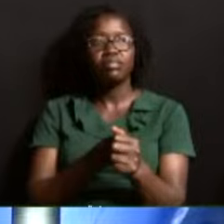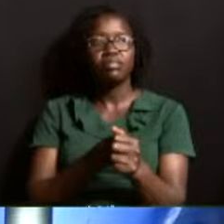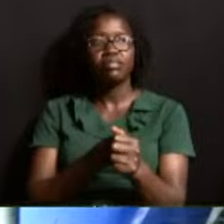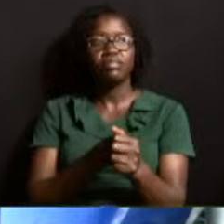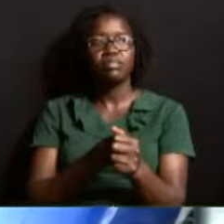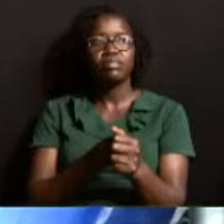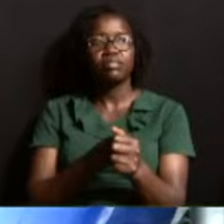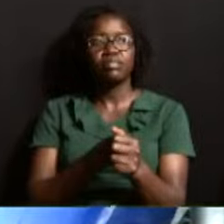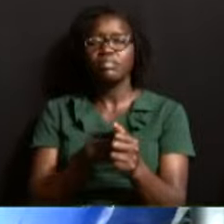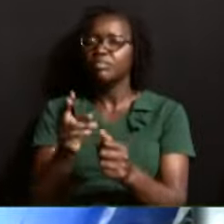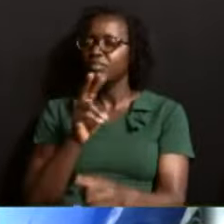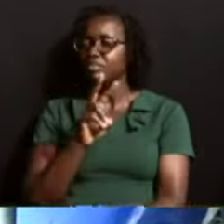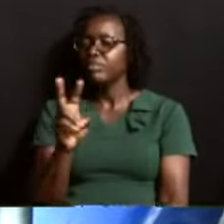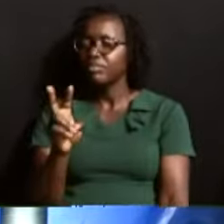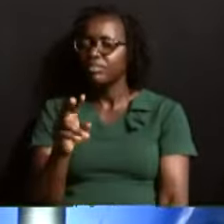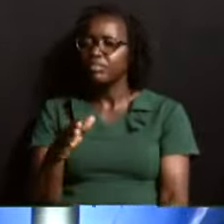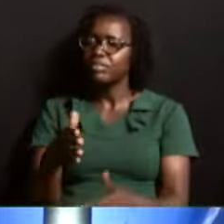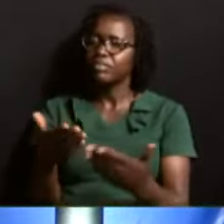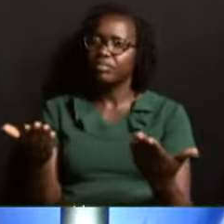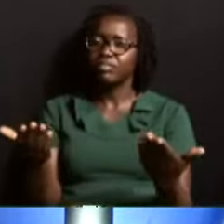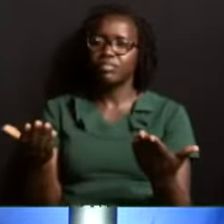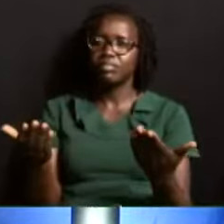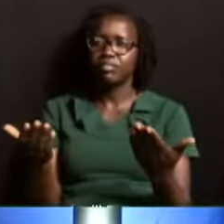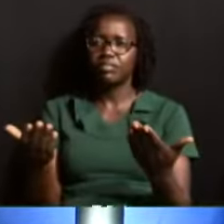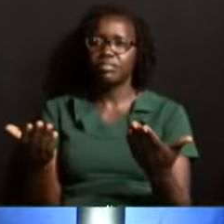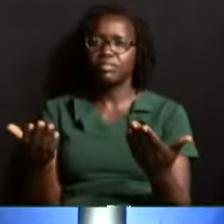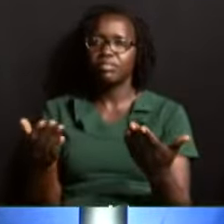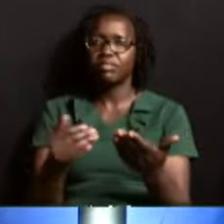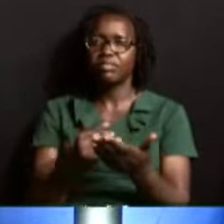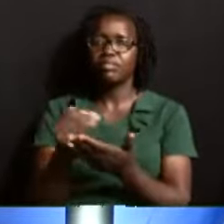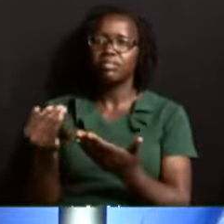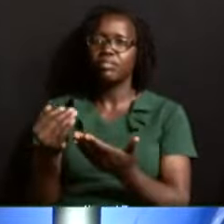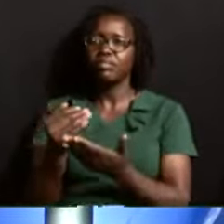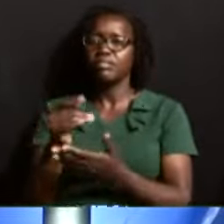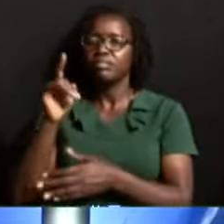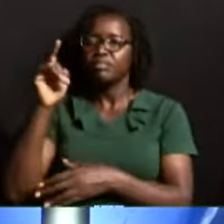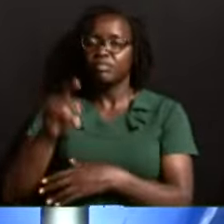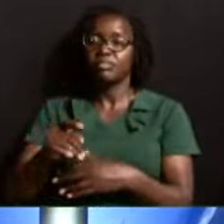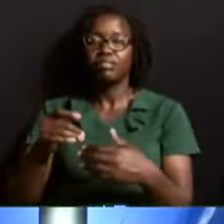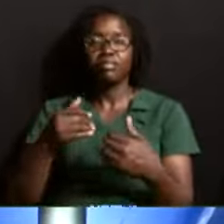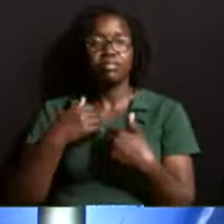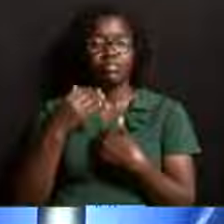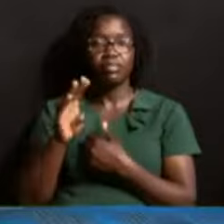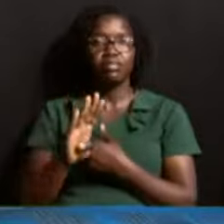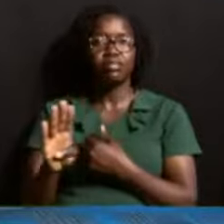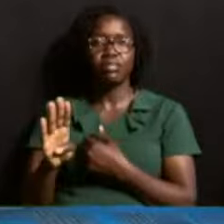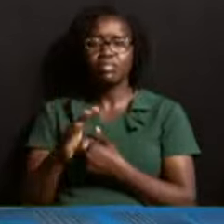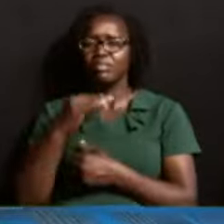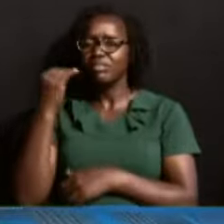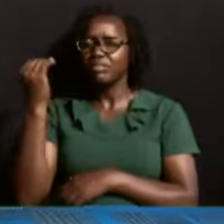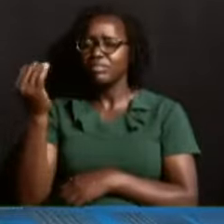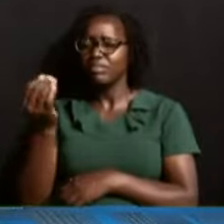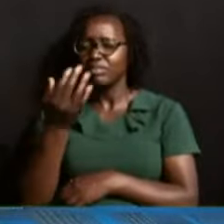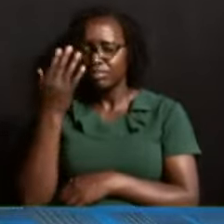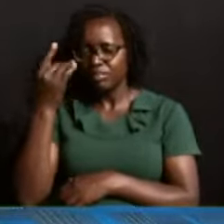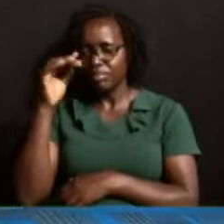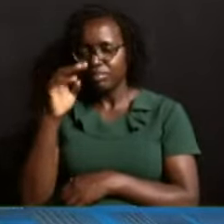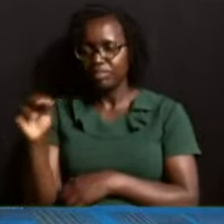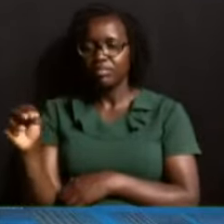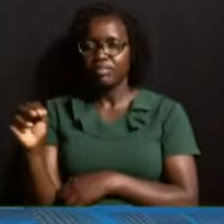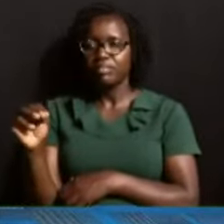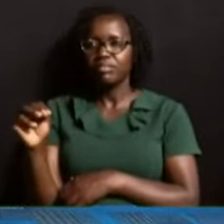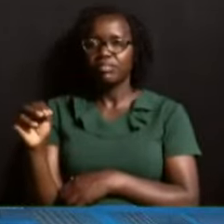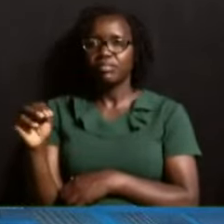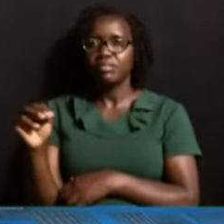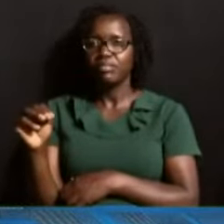And I see how it must have been beautiful for them at the